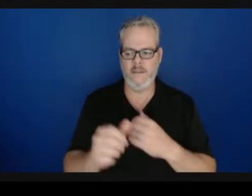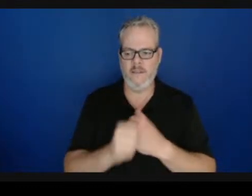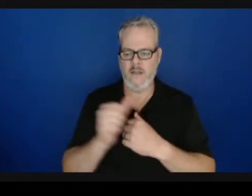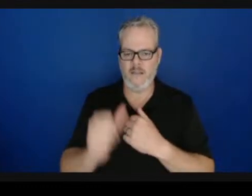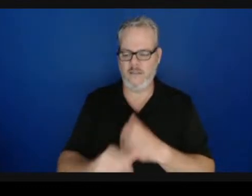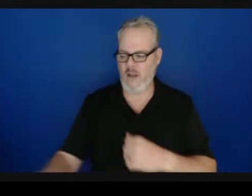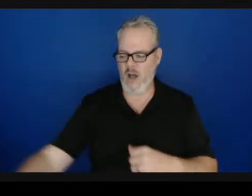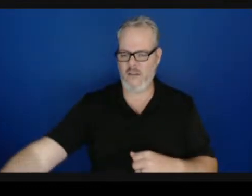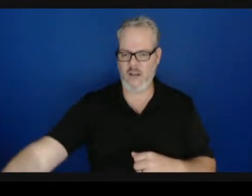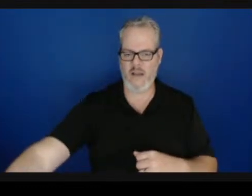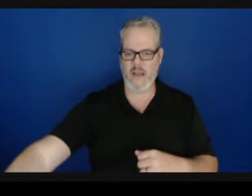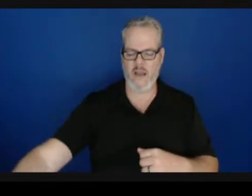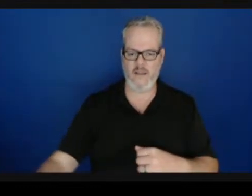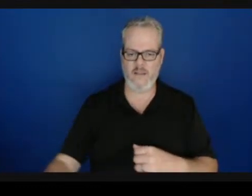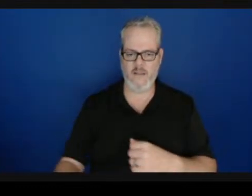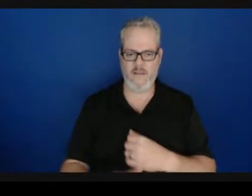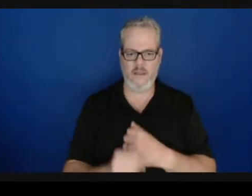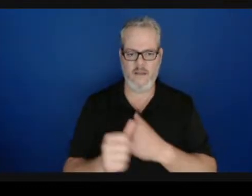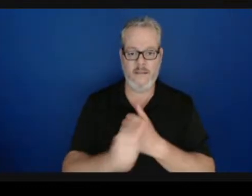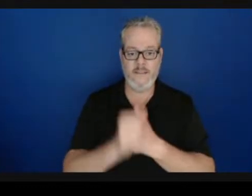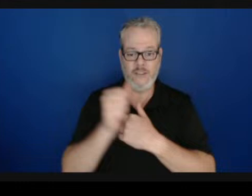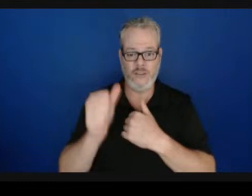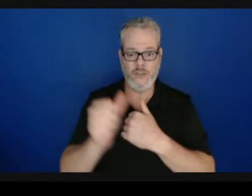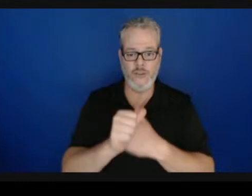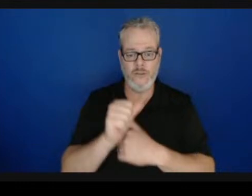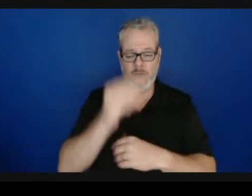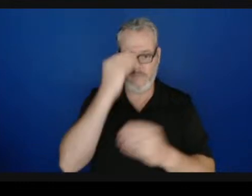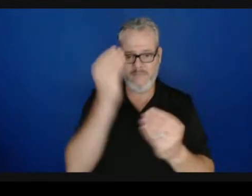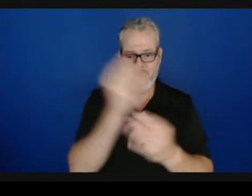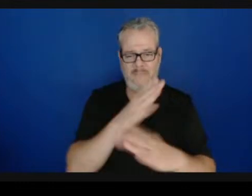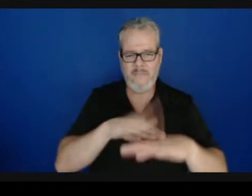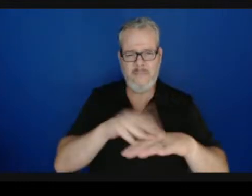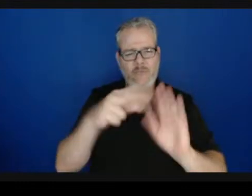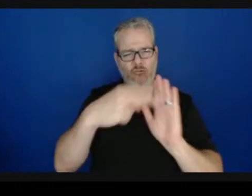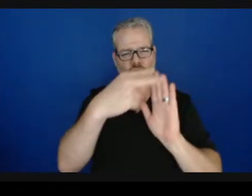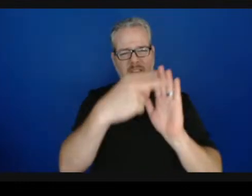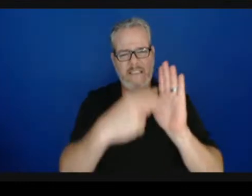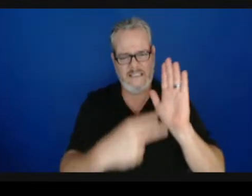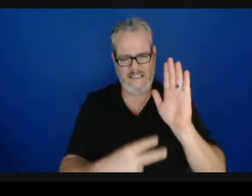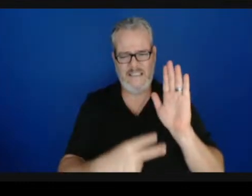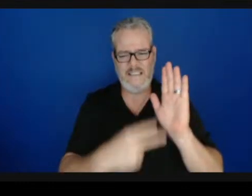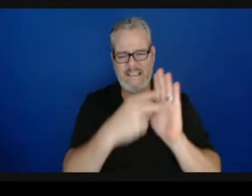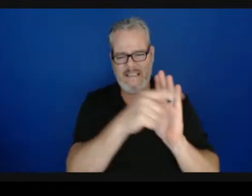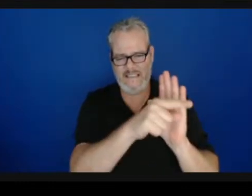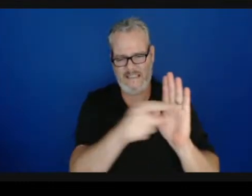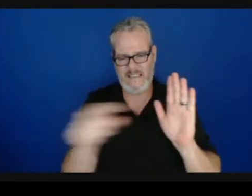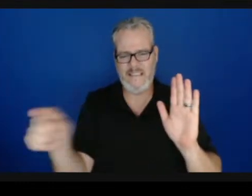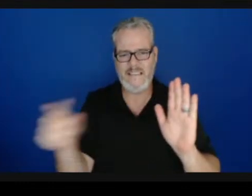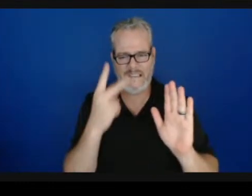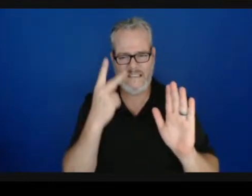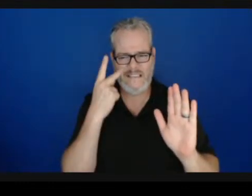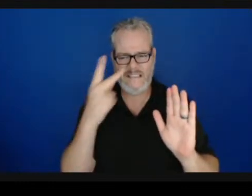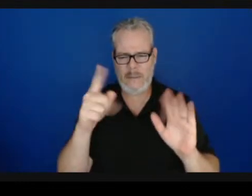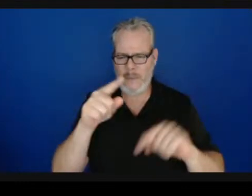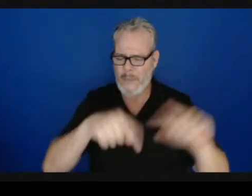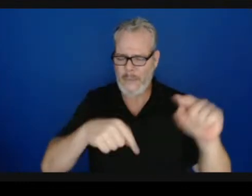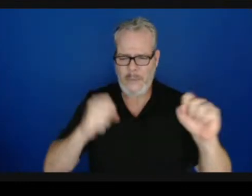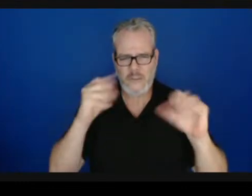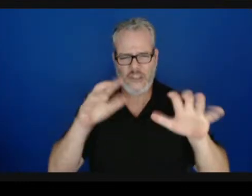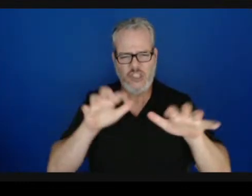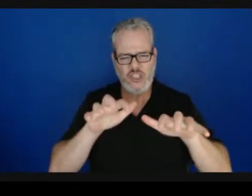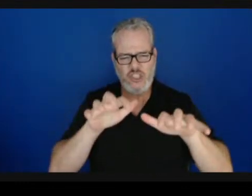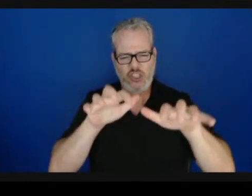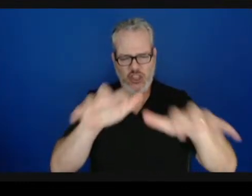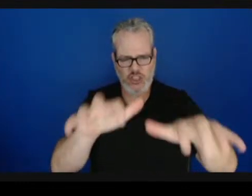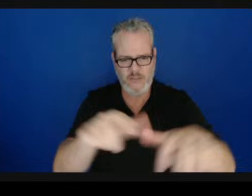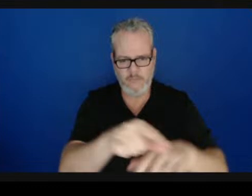ongoing eruption. For your safety, do not stop at the Kīlauea overlook or surrounding area,